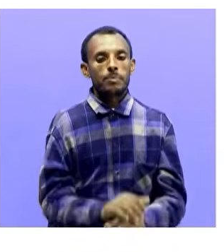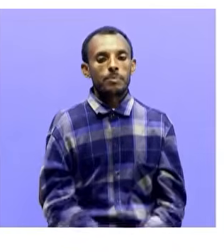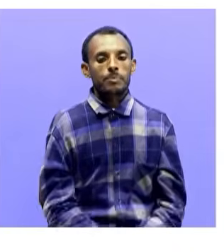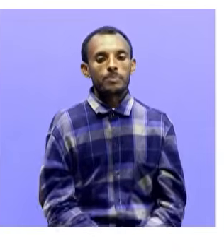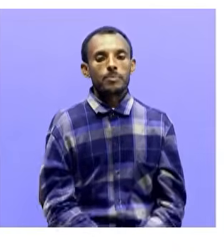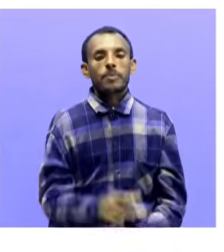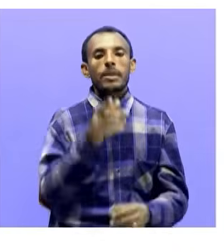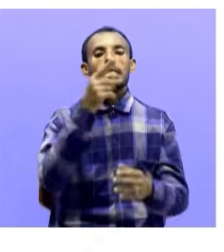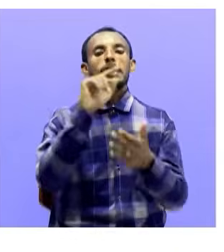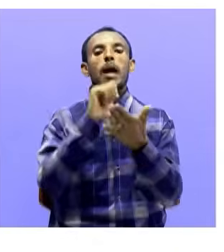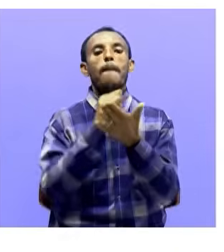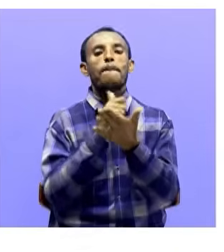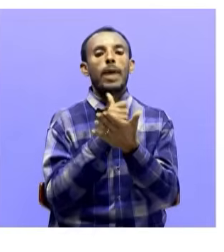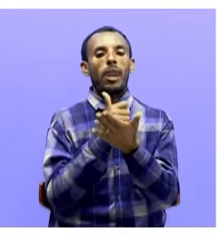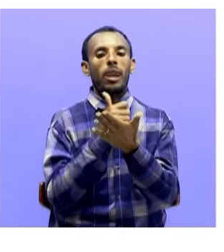the mean